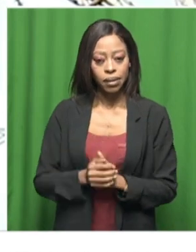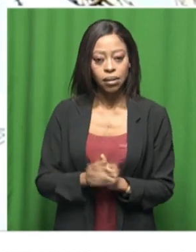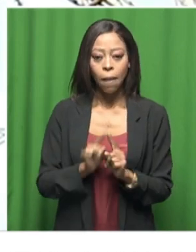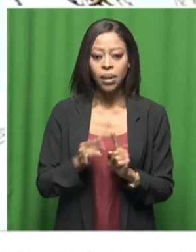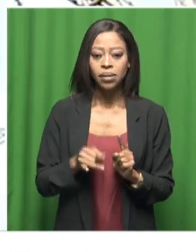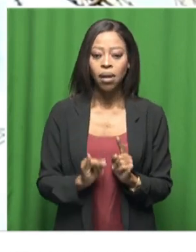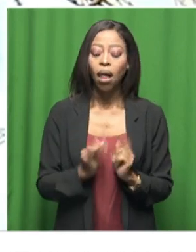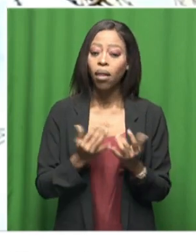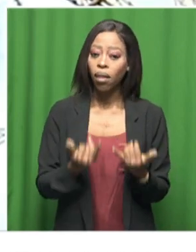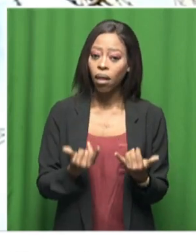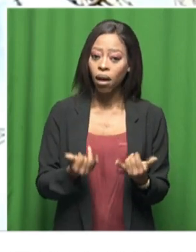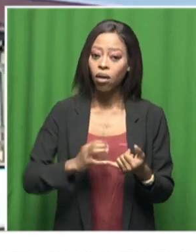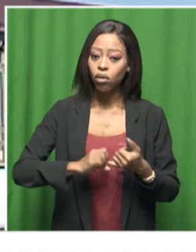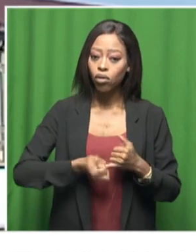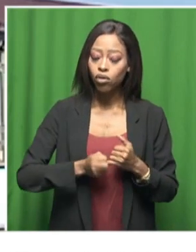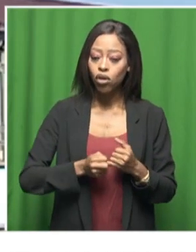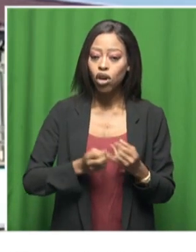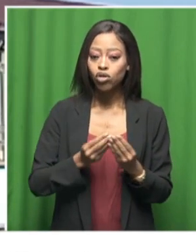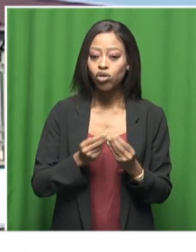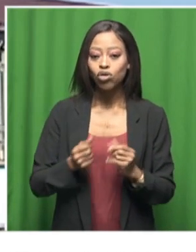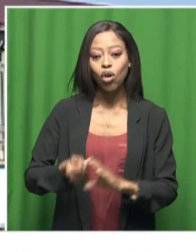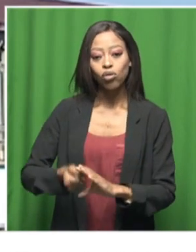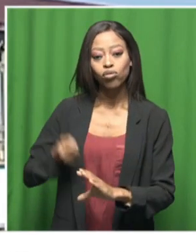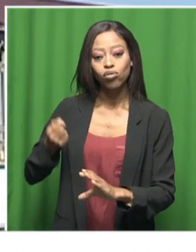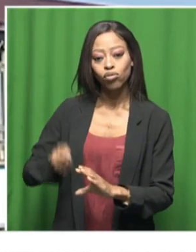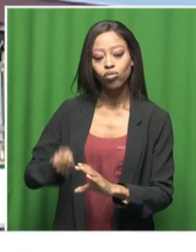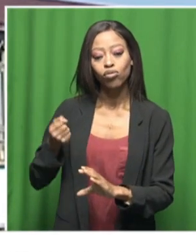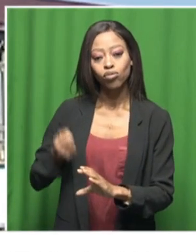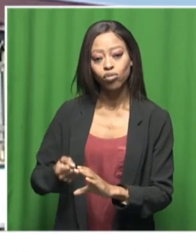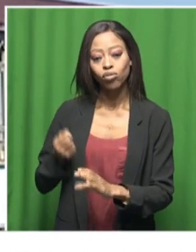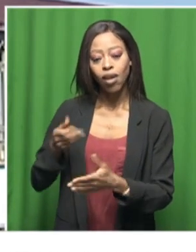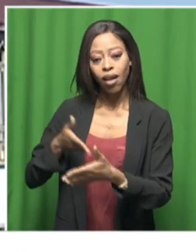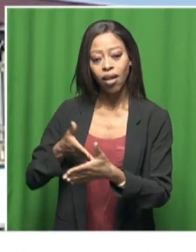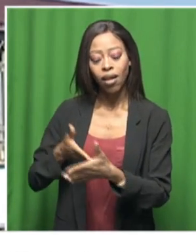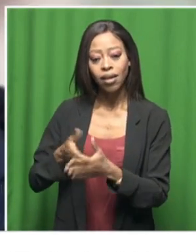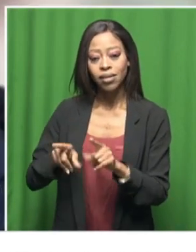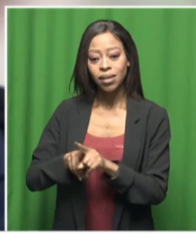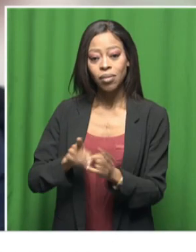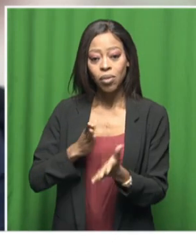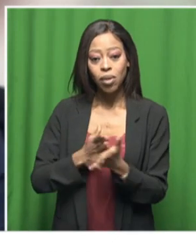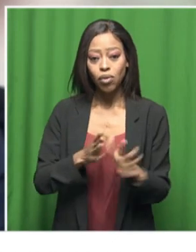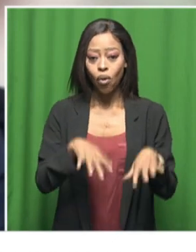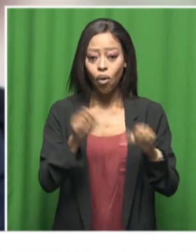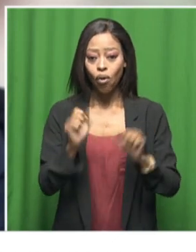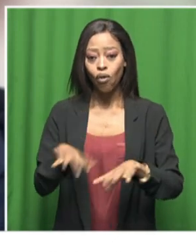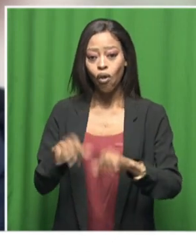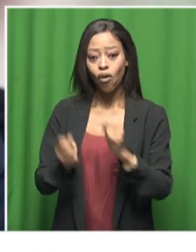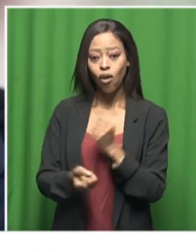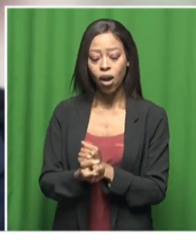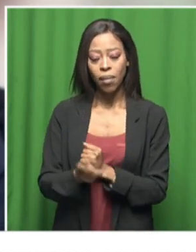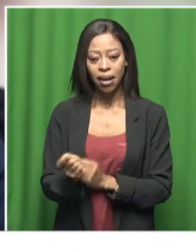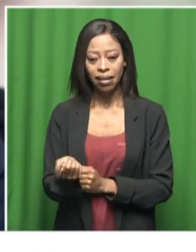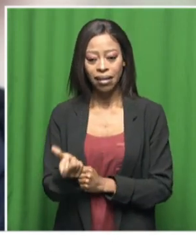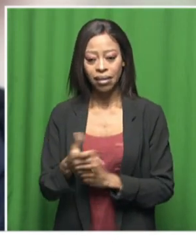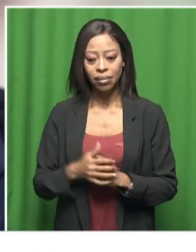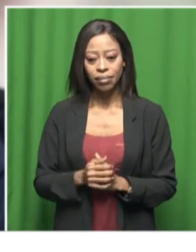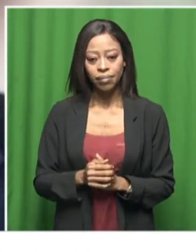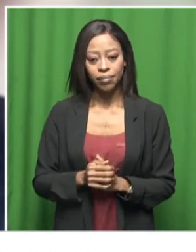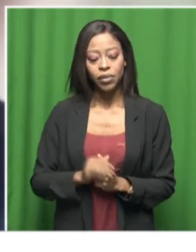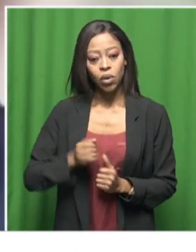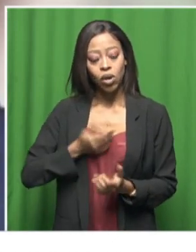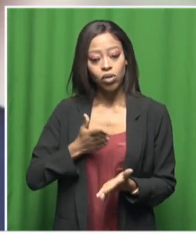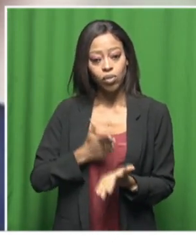it's urgently trying to resolve the generation capacity constraints and reduce load shedding. We want to ensure that we create some predictability